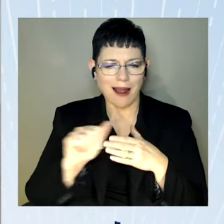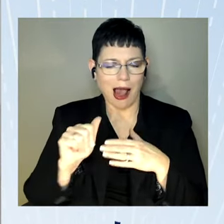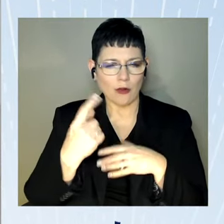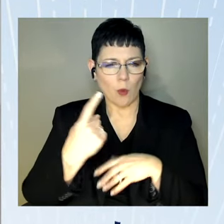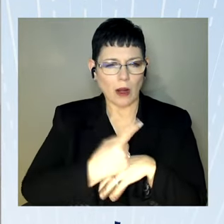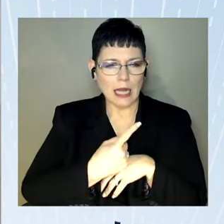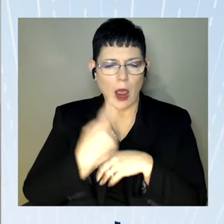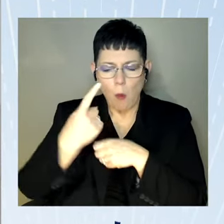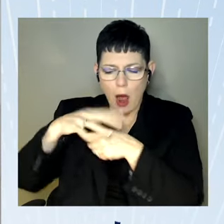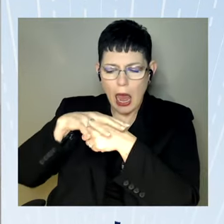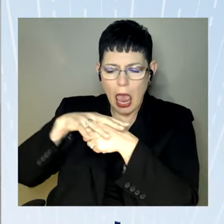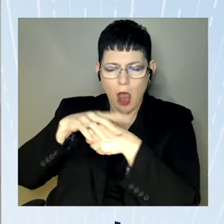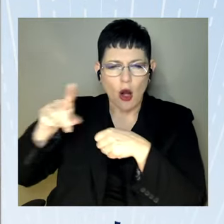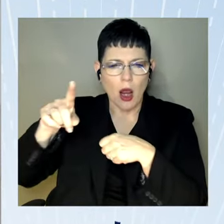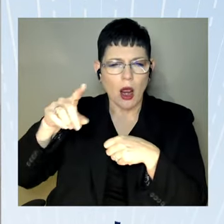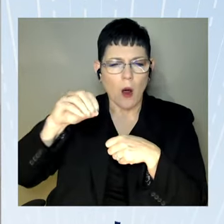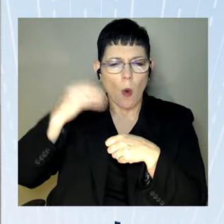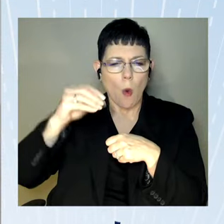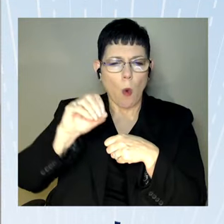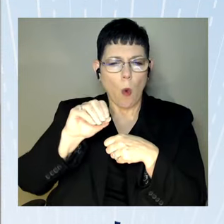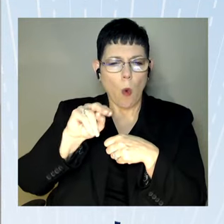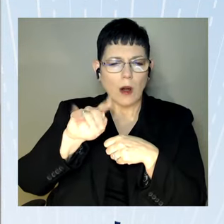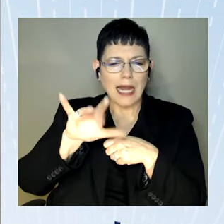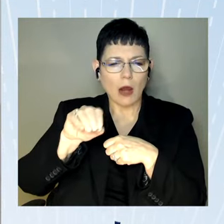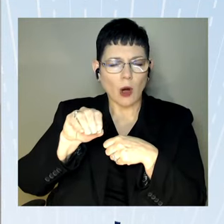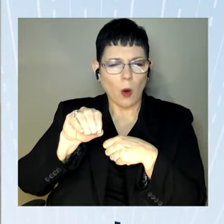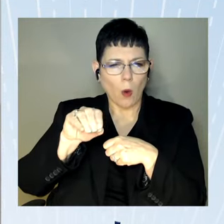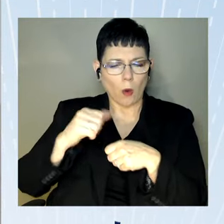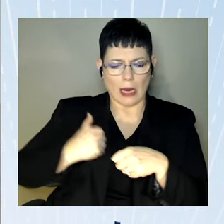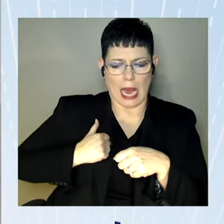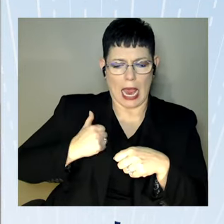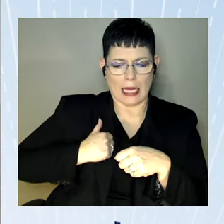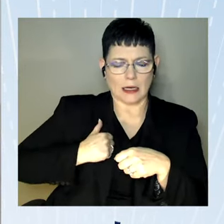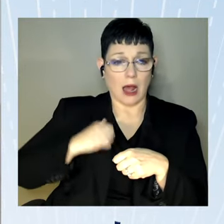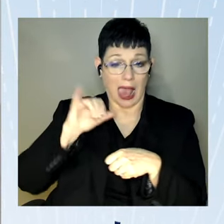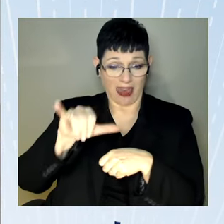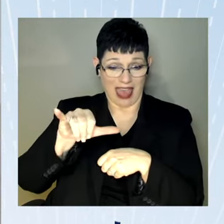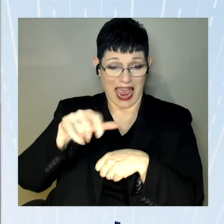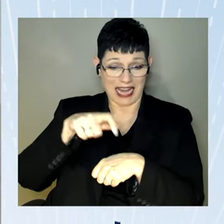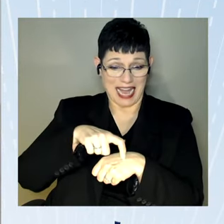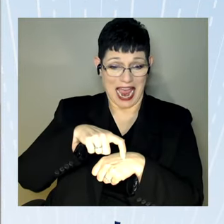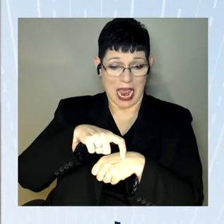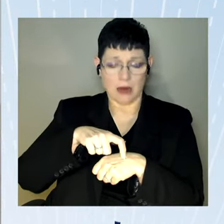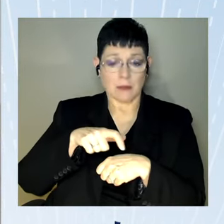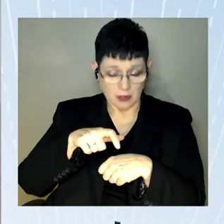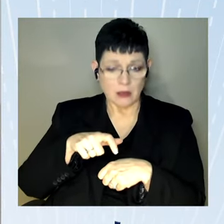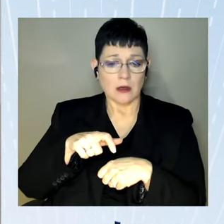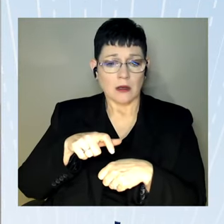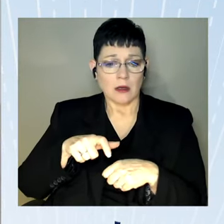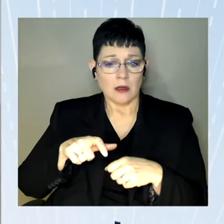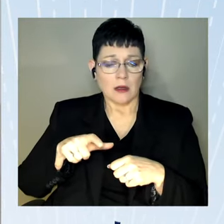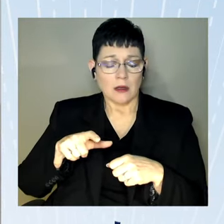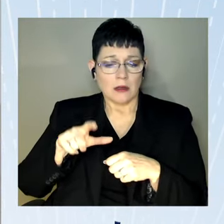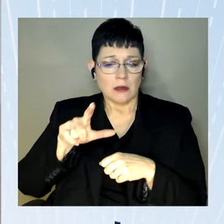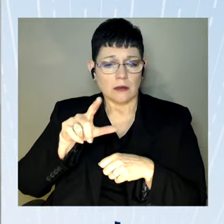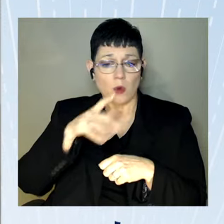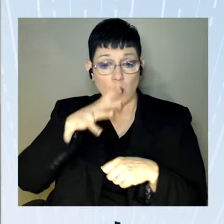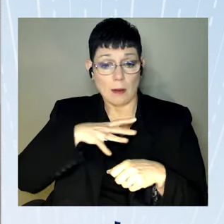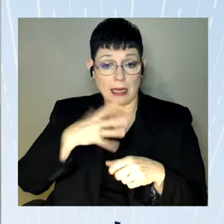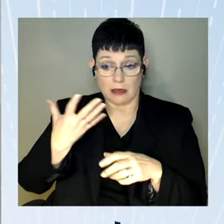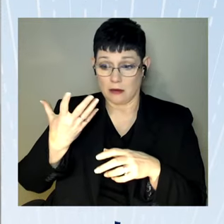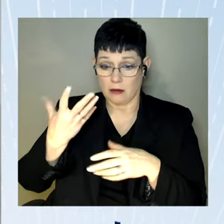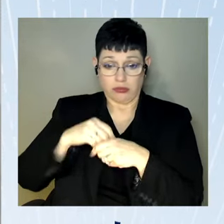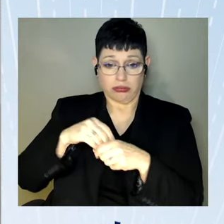Ontario, in the first year, labor force participation rates for women rose 2.4 percentage points, and